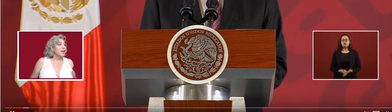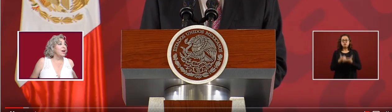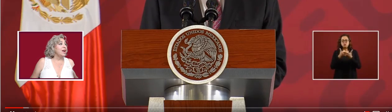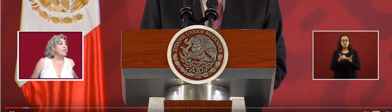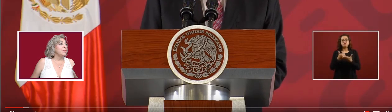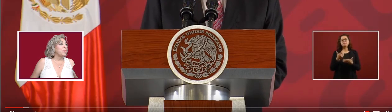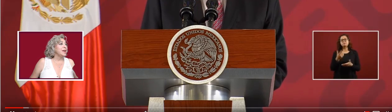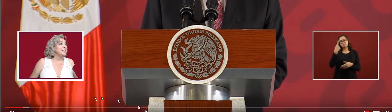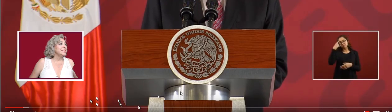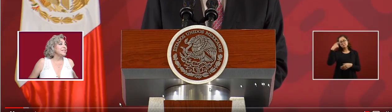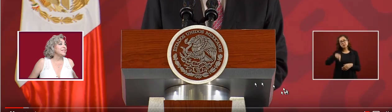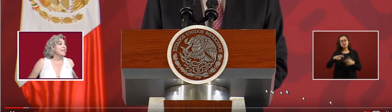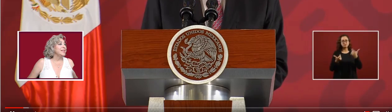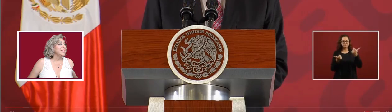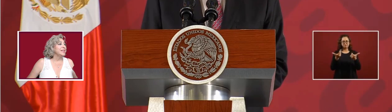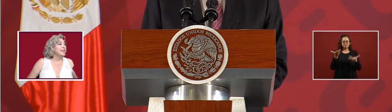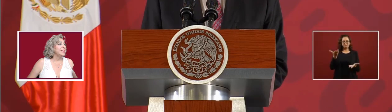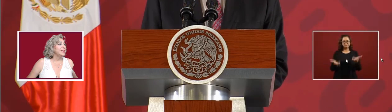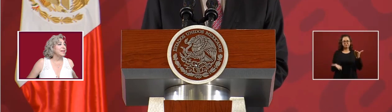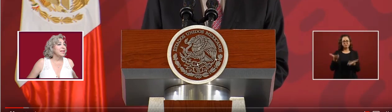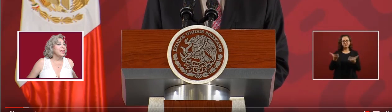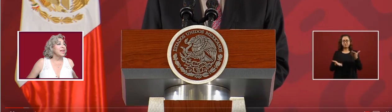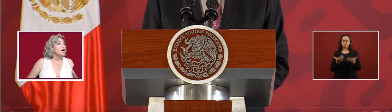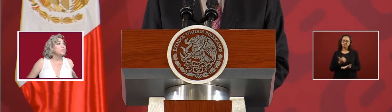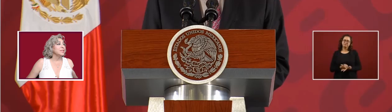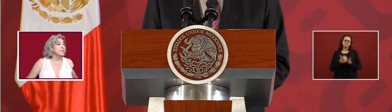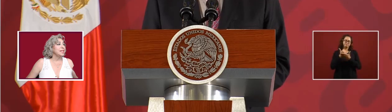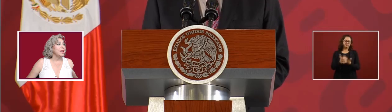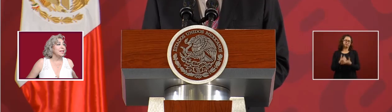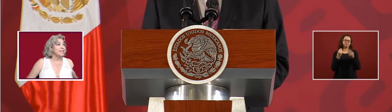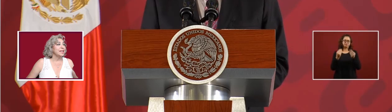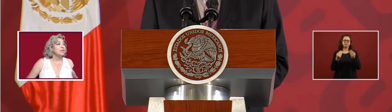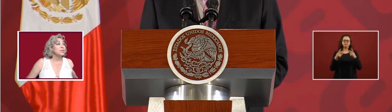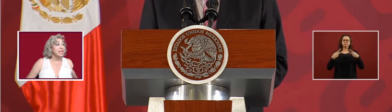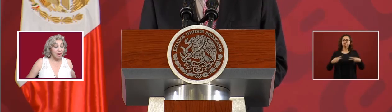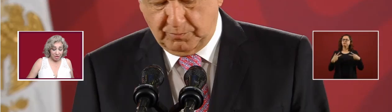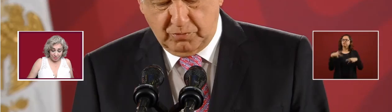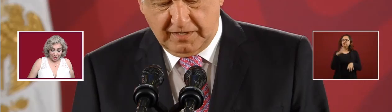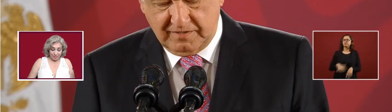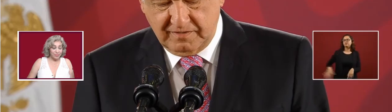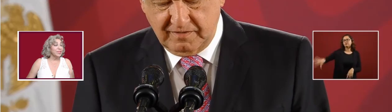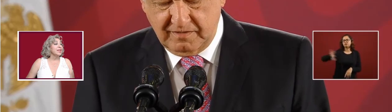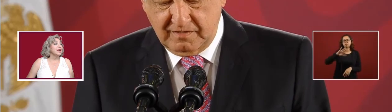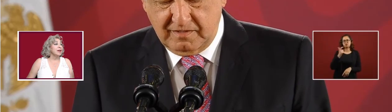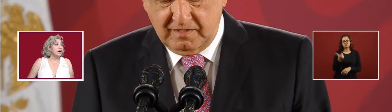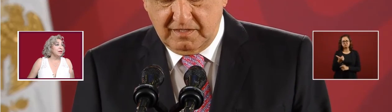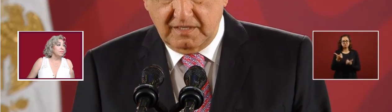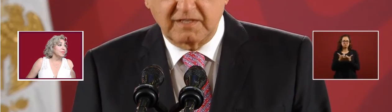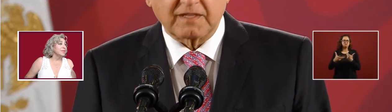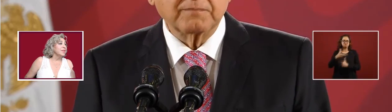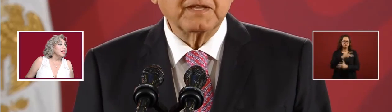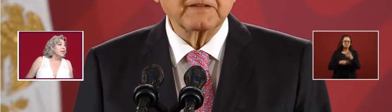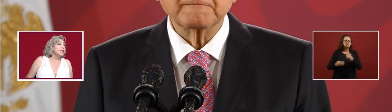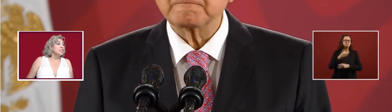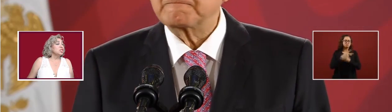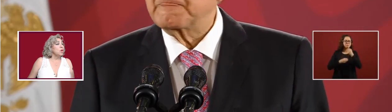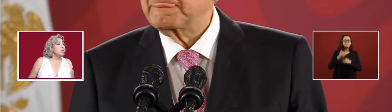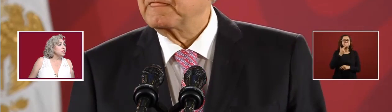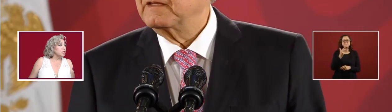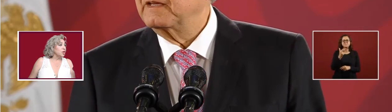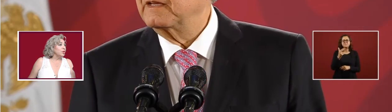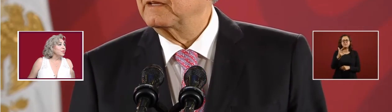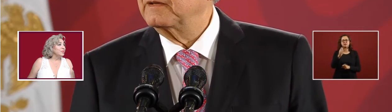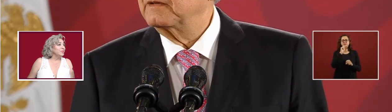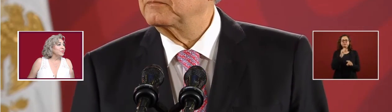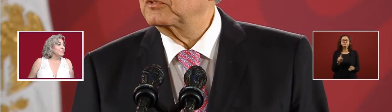the prices much helps us a lot helps the economy so